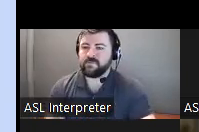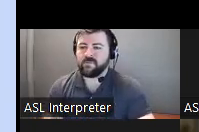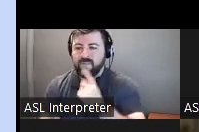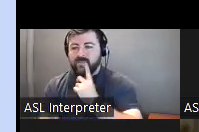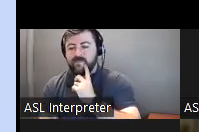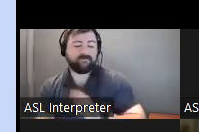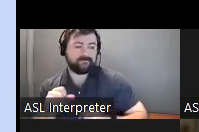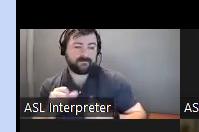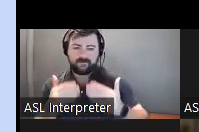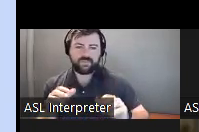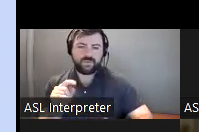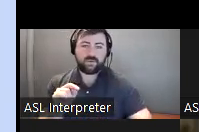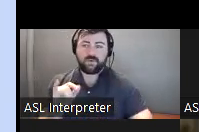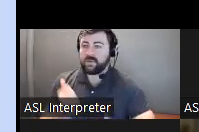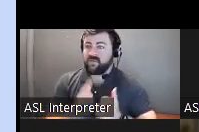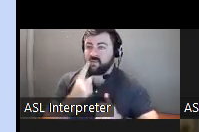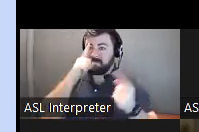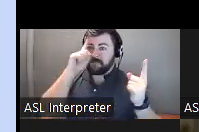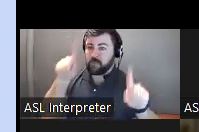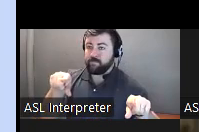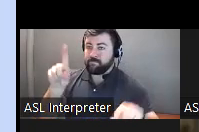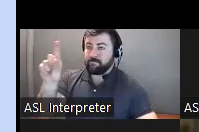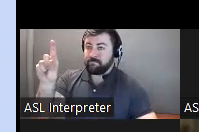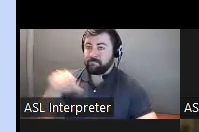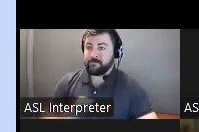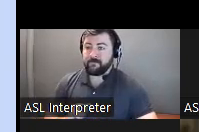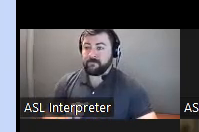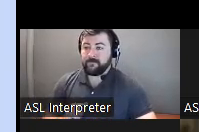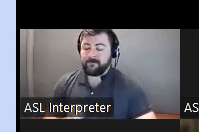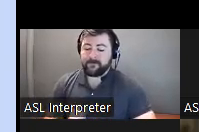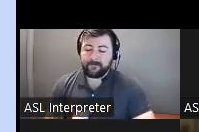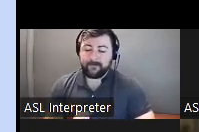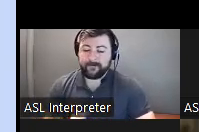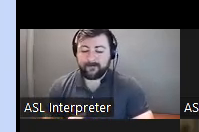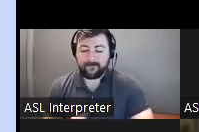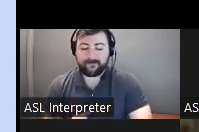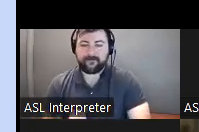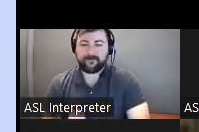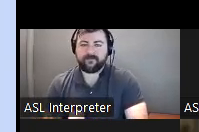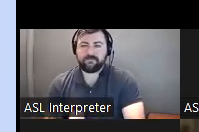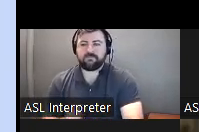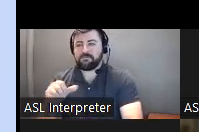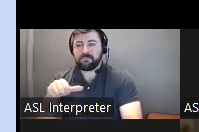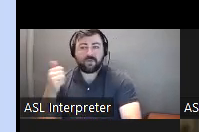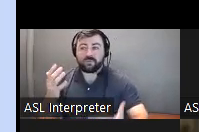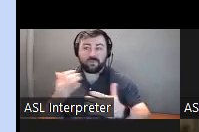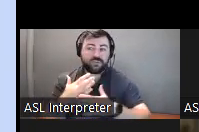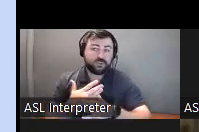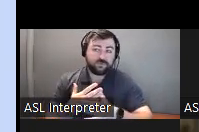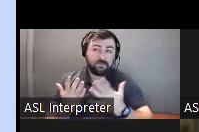that. Is everybody in agreement to loop us back around? Or is there anybody else that wants to share?